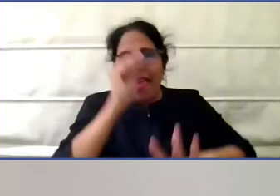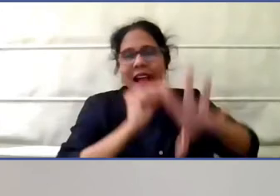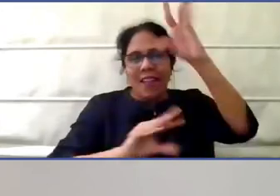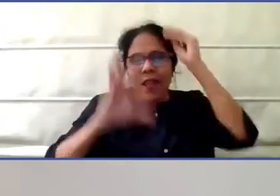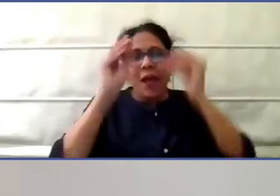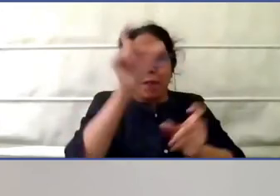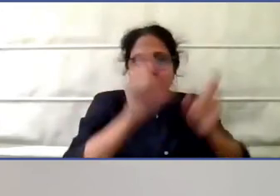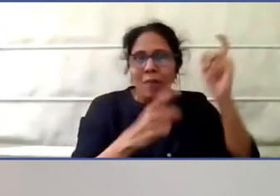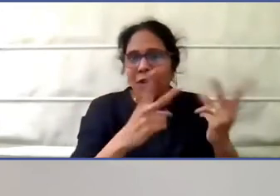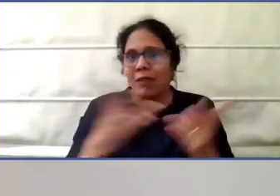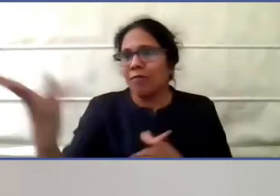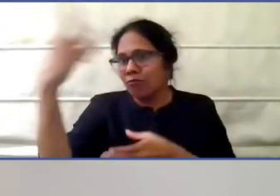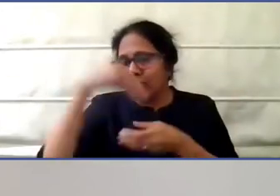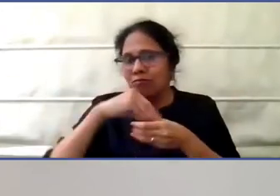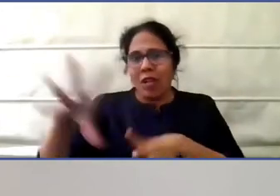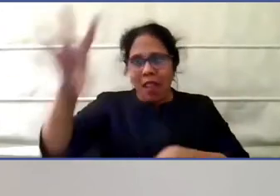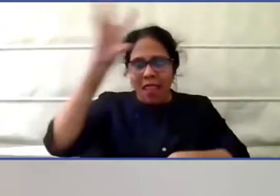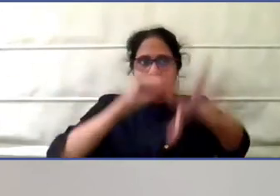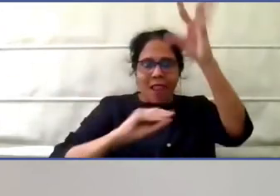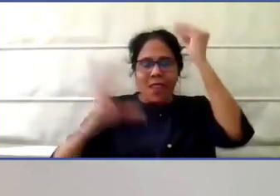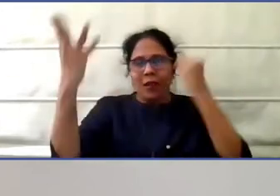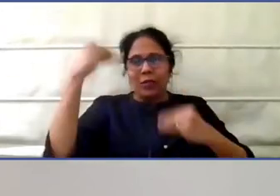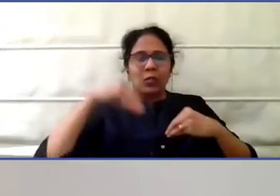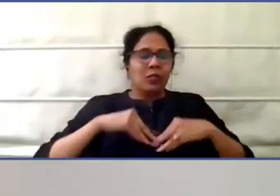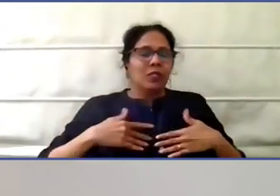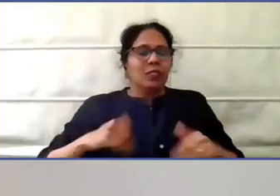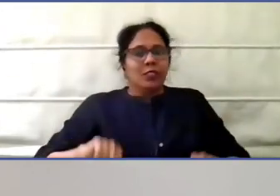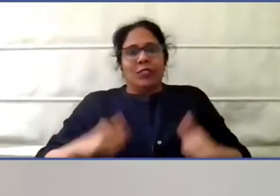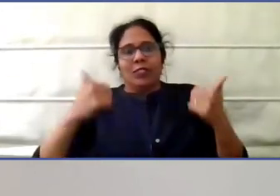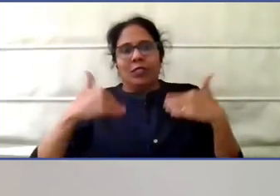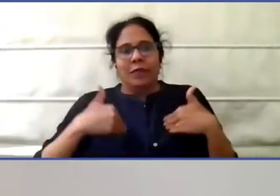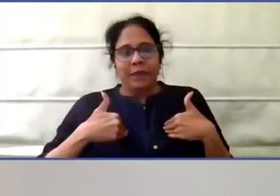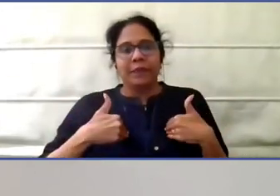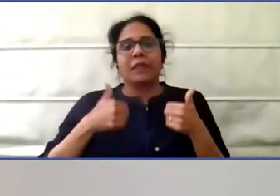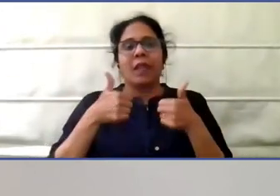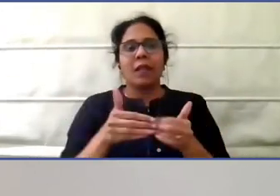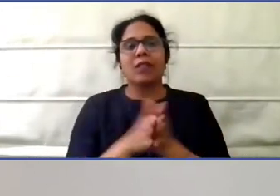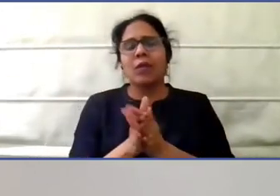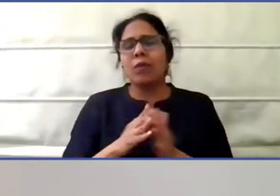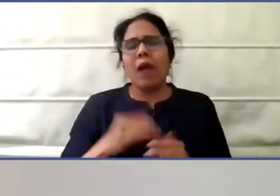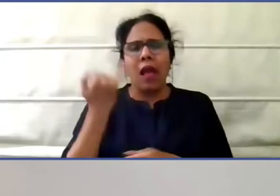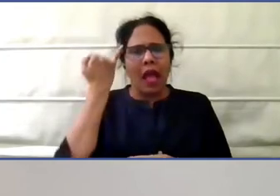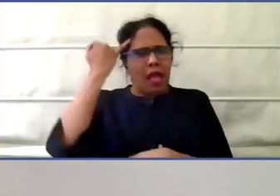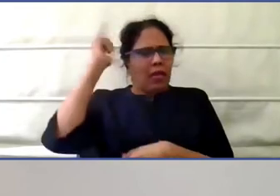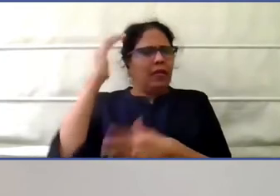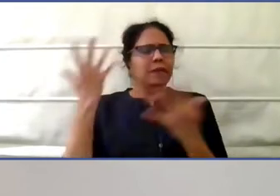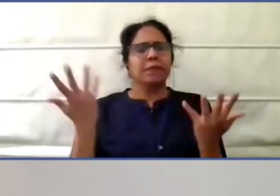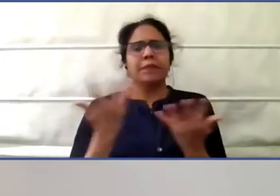people. 2016 we started. The whole idea was that we choose